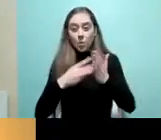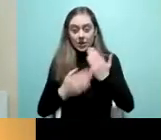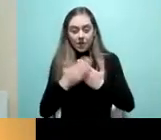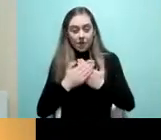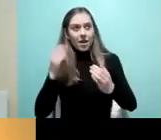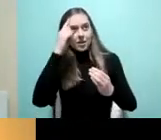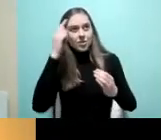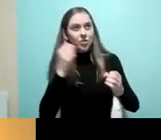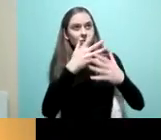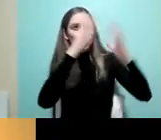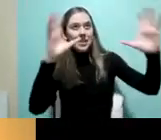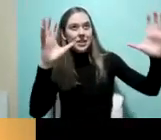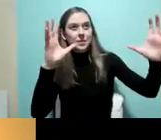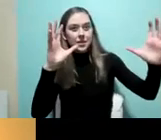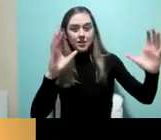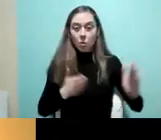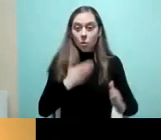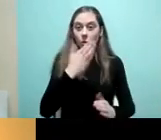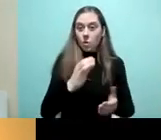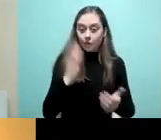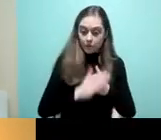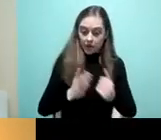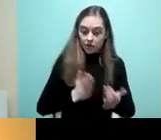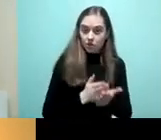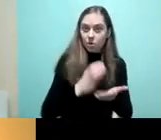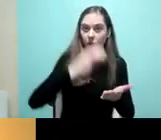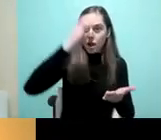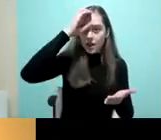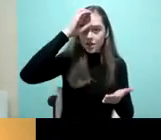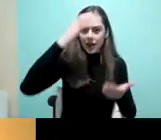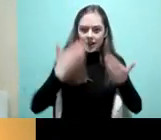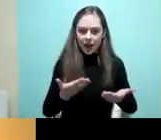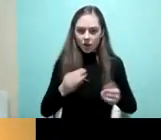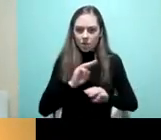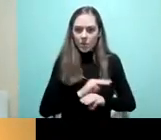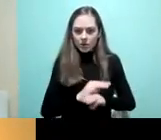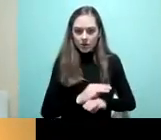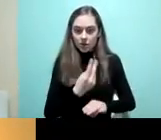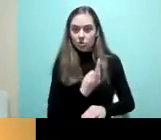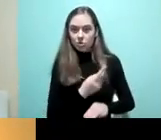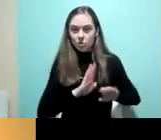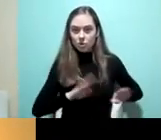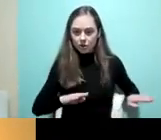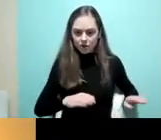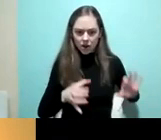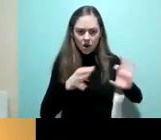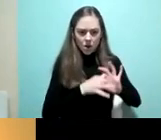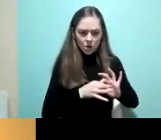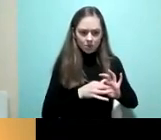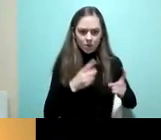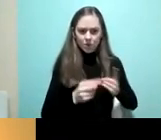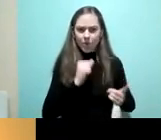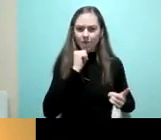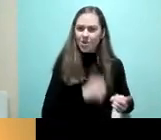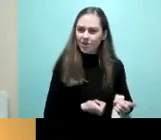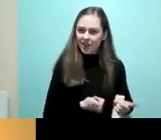to college, became very qualified and educated, and suddenly she's a mother of 2 young girls, and she's at home and she's doing nothing, and she's only